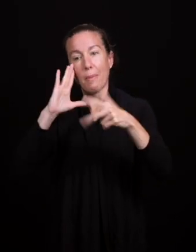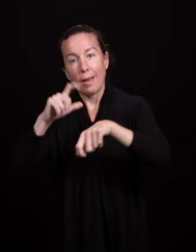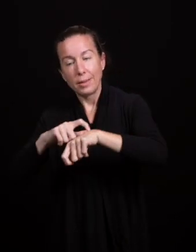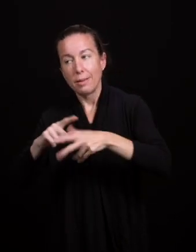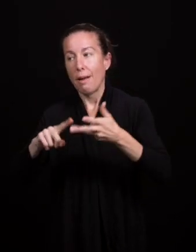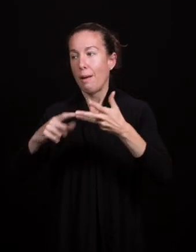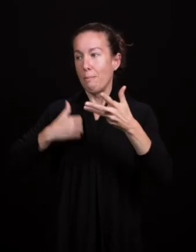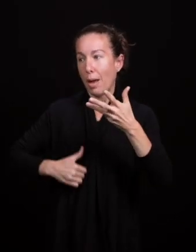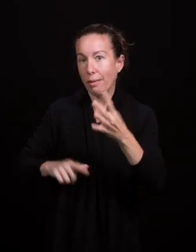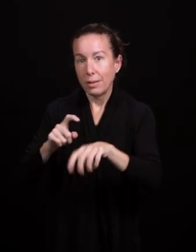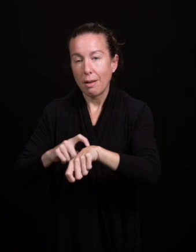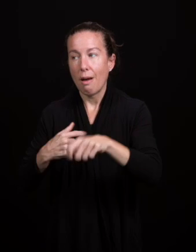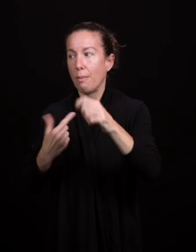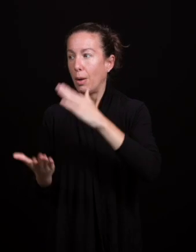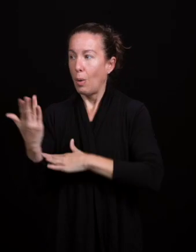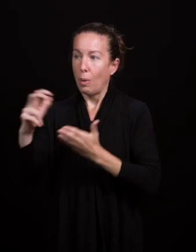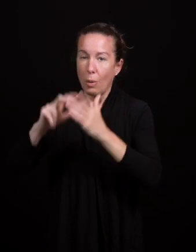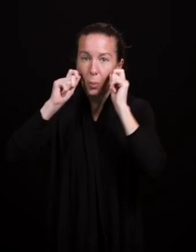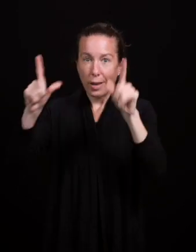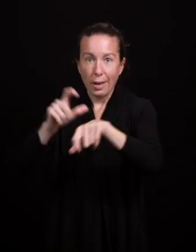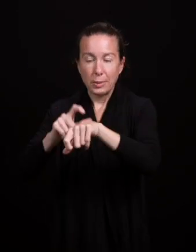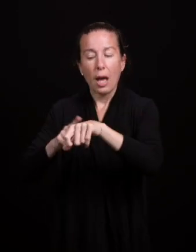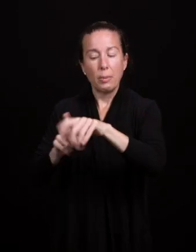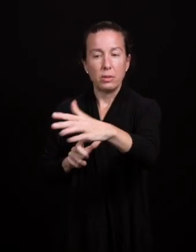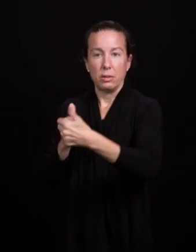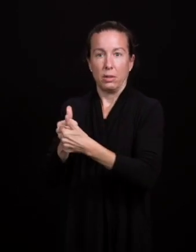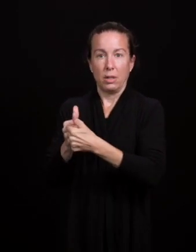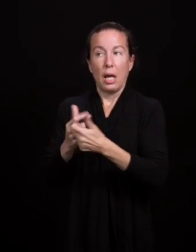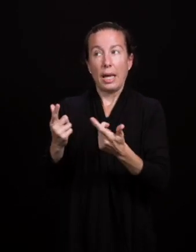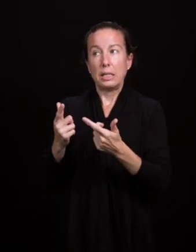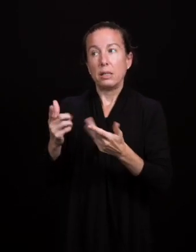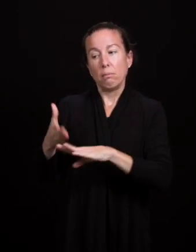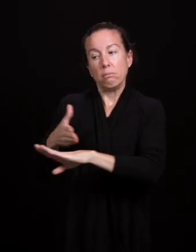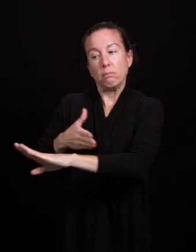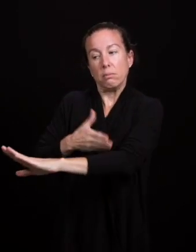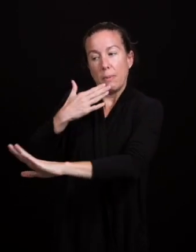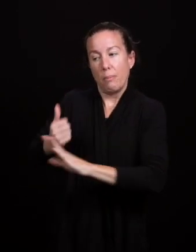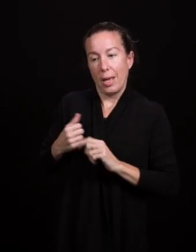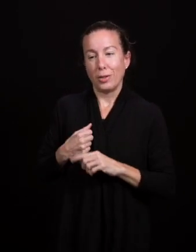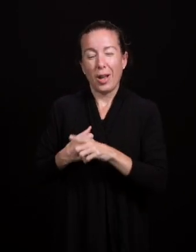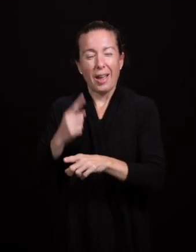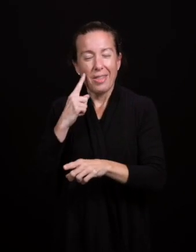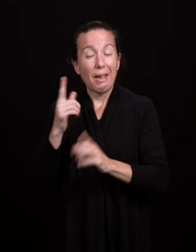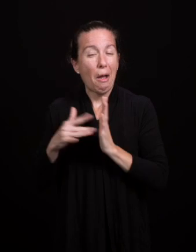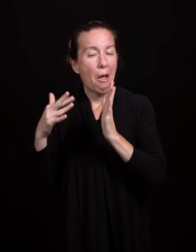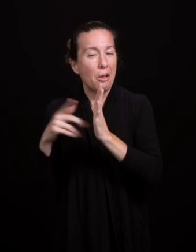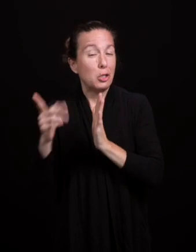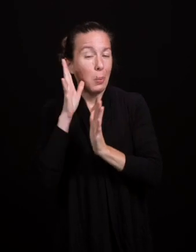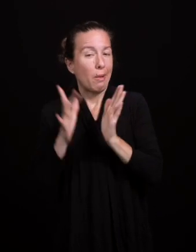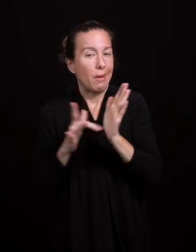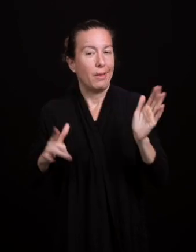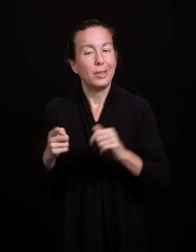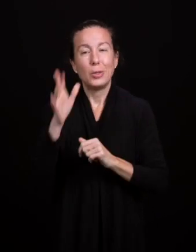time, can be very challenging. It's not anymore, although sometimes we think she uses that to her advantage, because she will